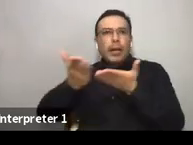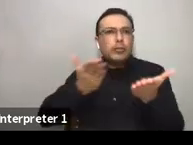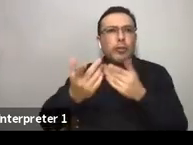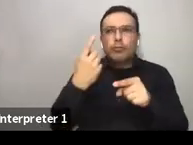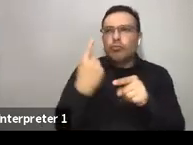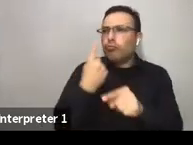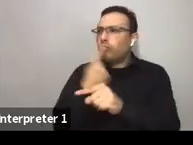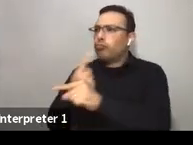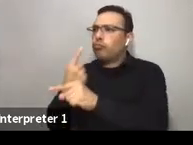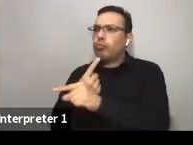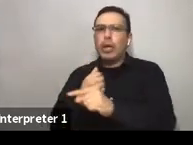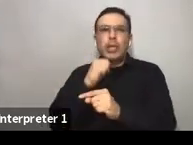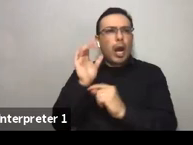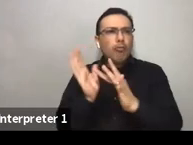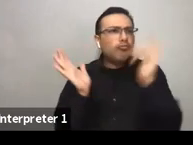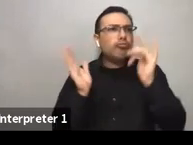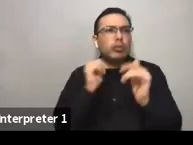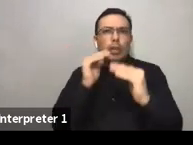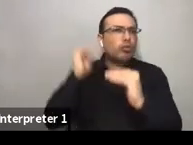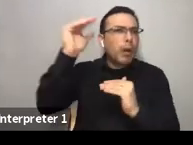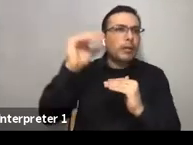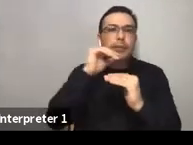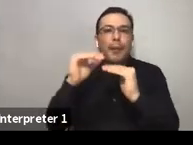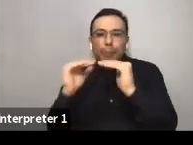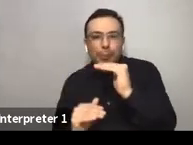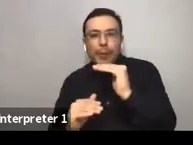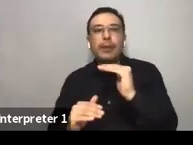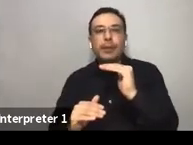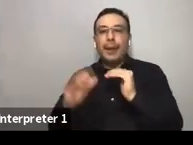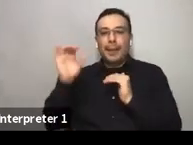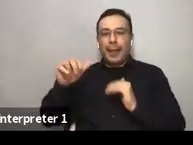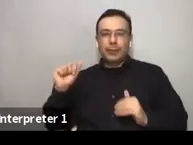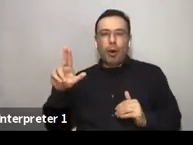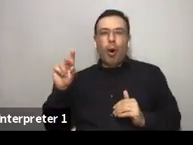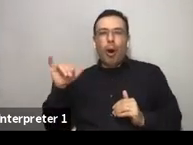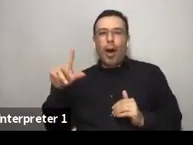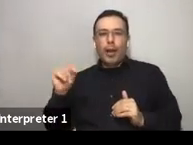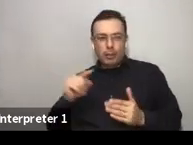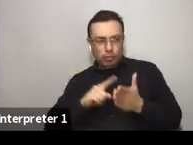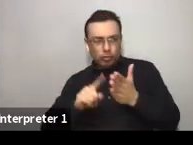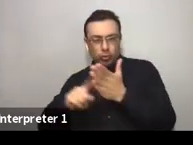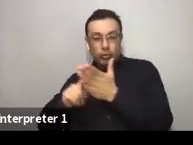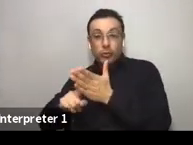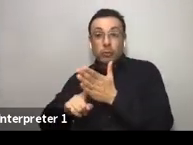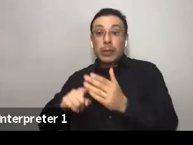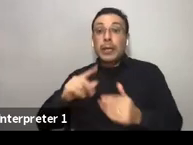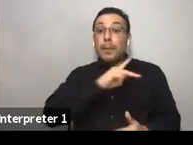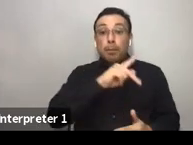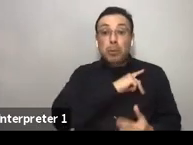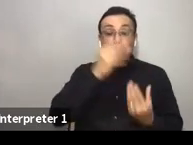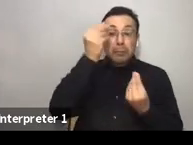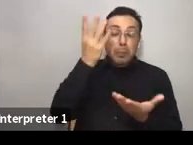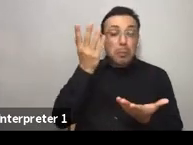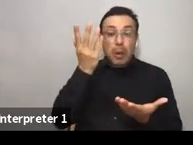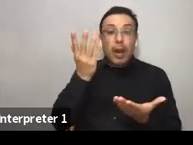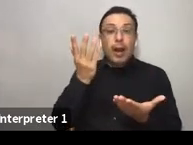to be provided, which is similar to what audits are about. I think that resource might have a lot of good information in there that would be